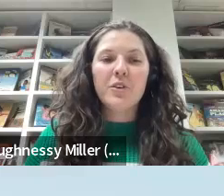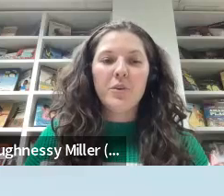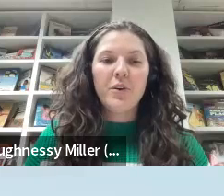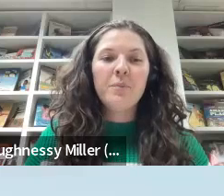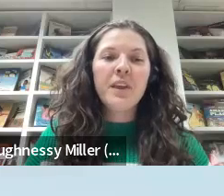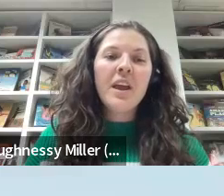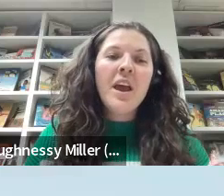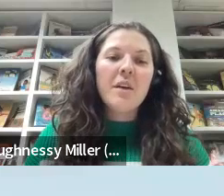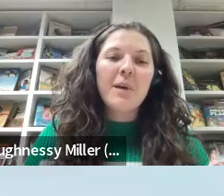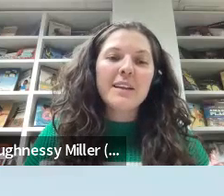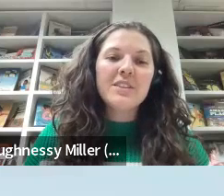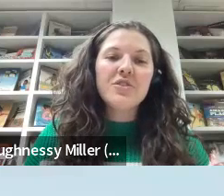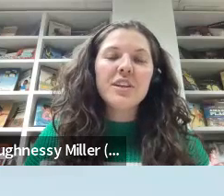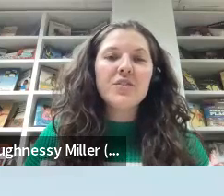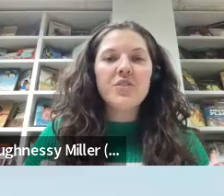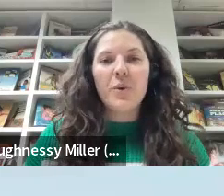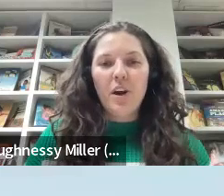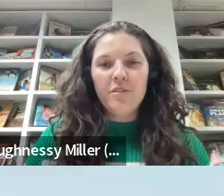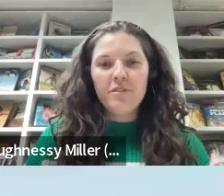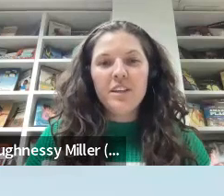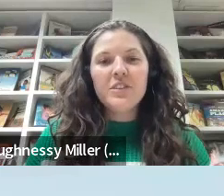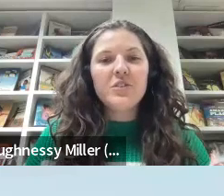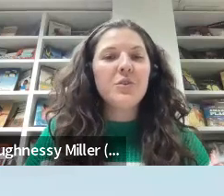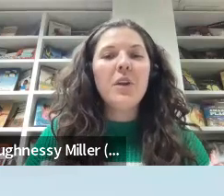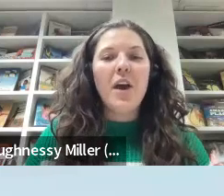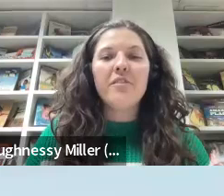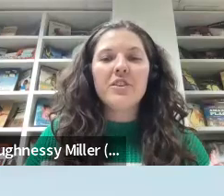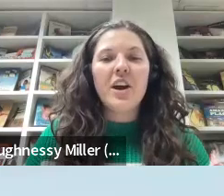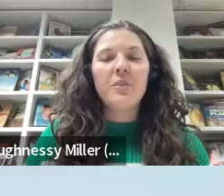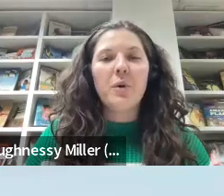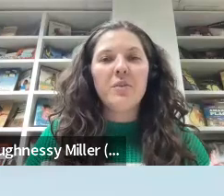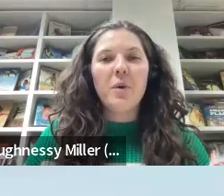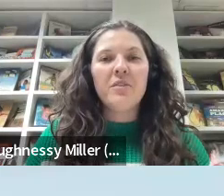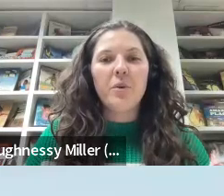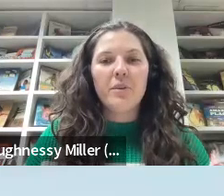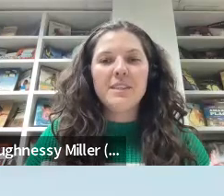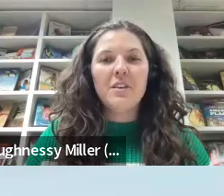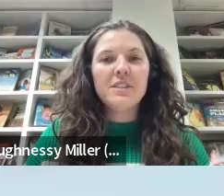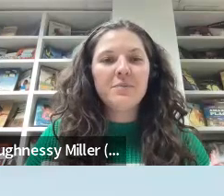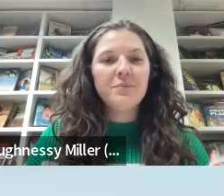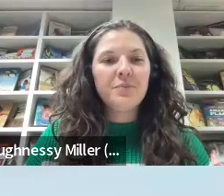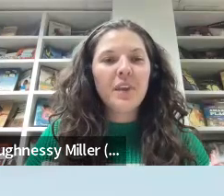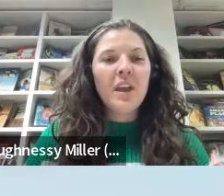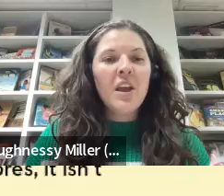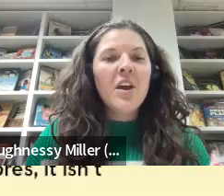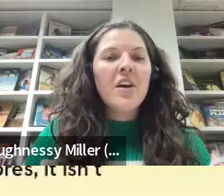first model yo-yo and practiced tricks to show it off. Soon, every child wanted one for